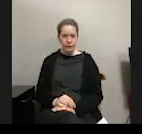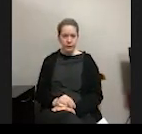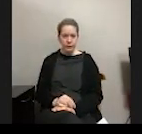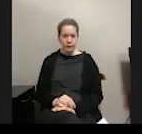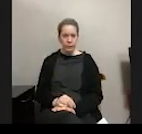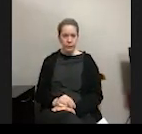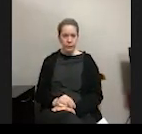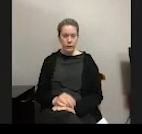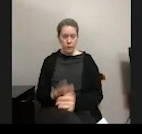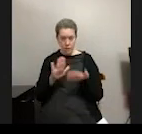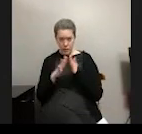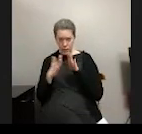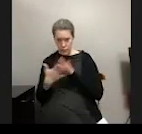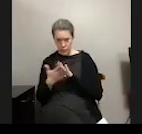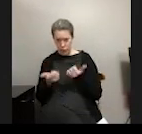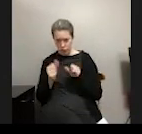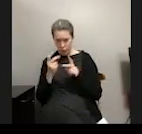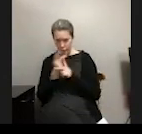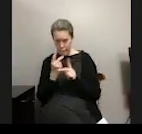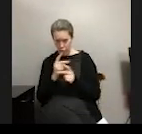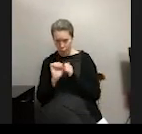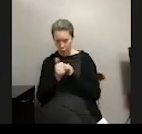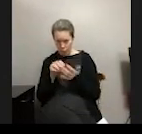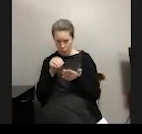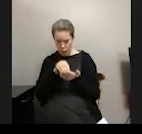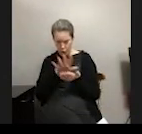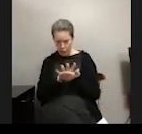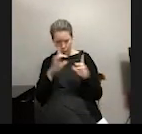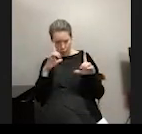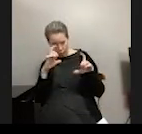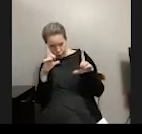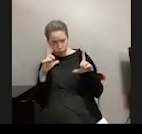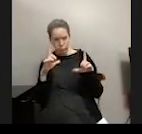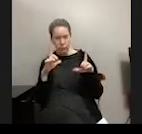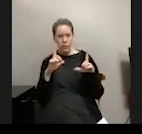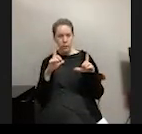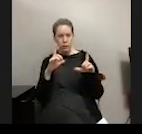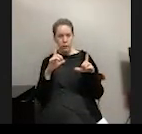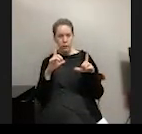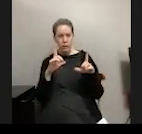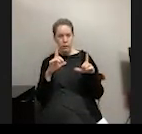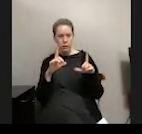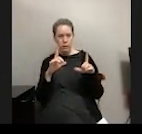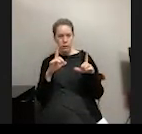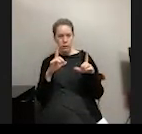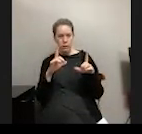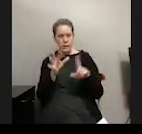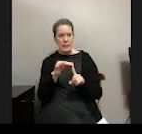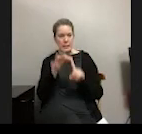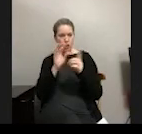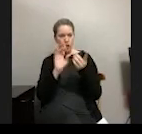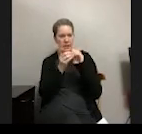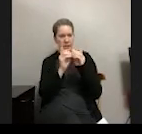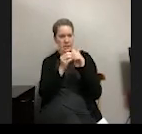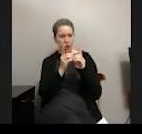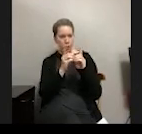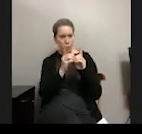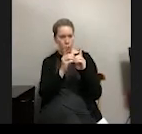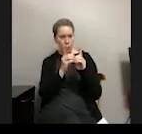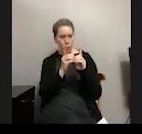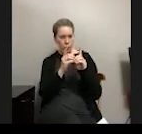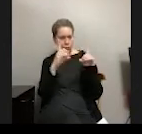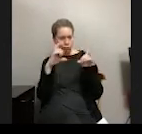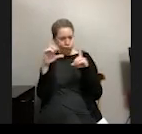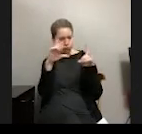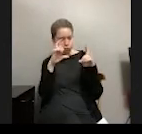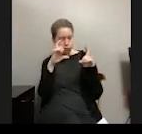documenting the process of the work created, especially the ones that still run on digital platforms, for the Year of Public Arts, besides the